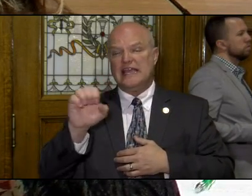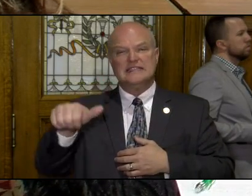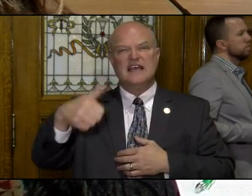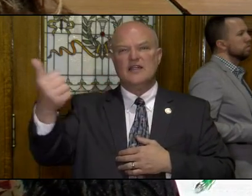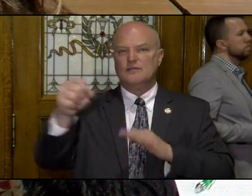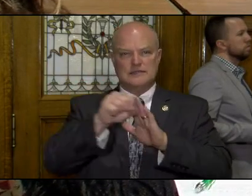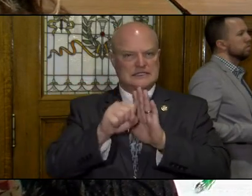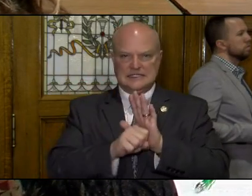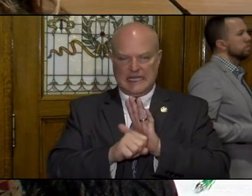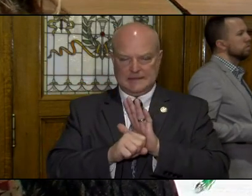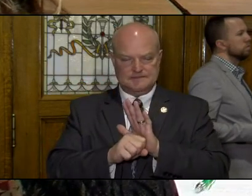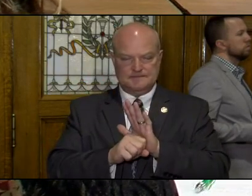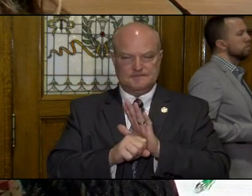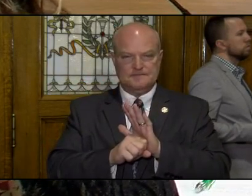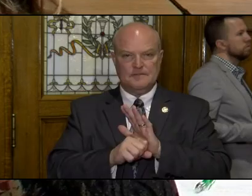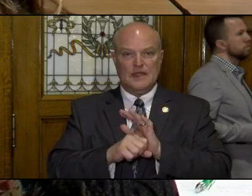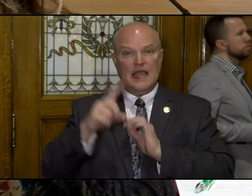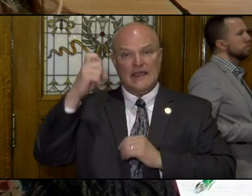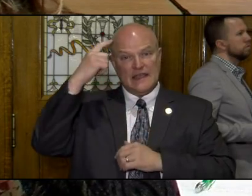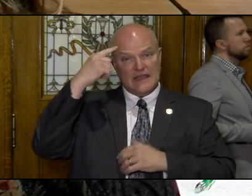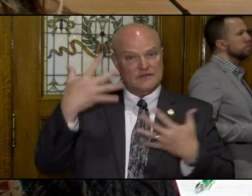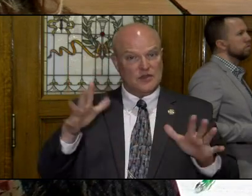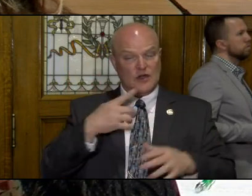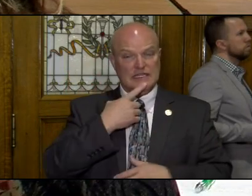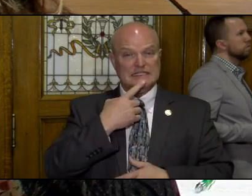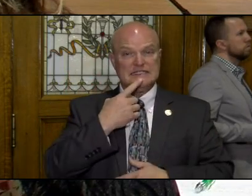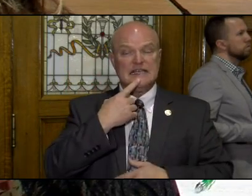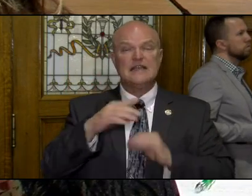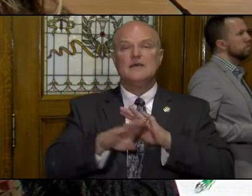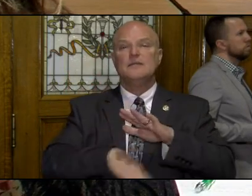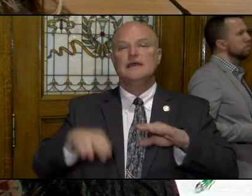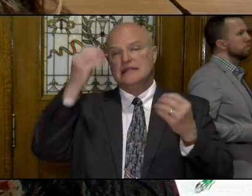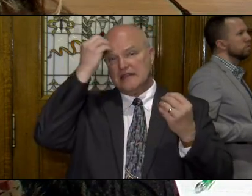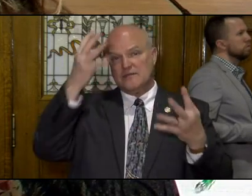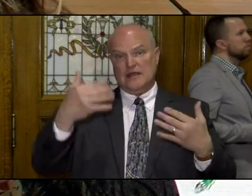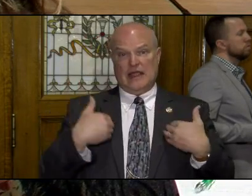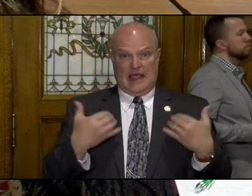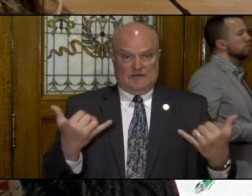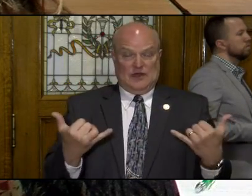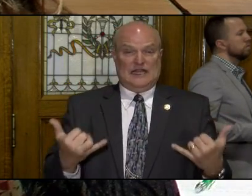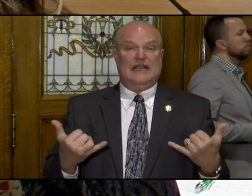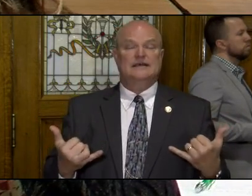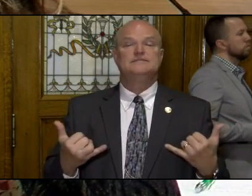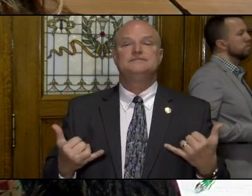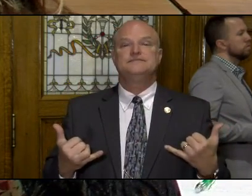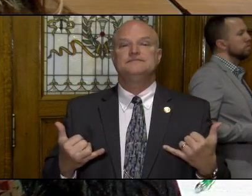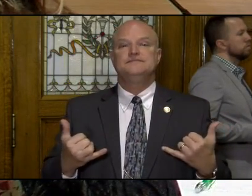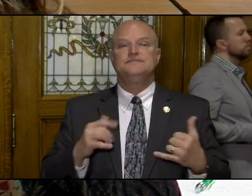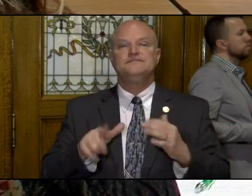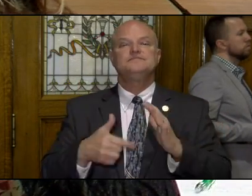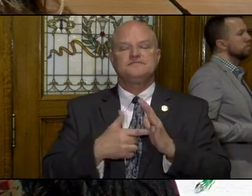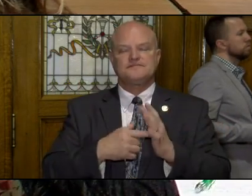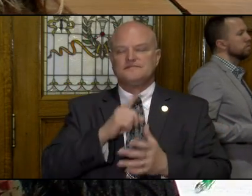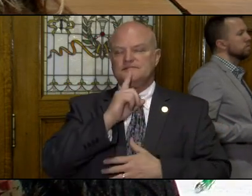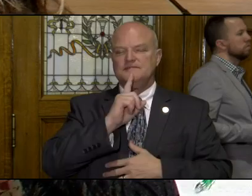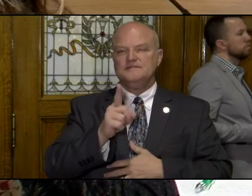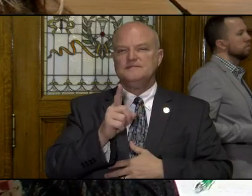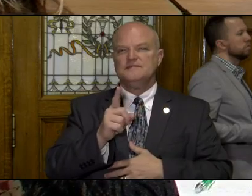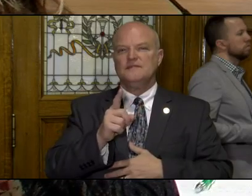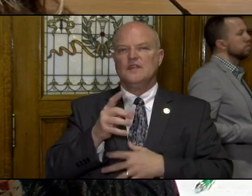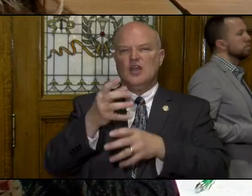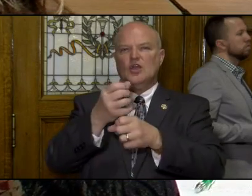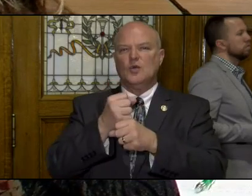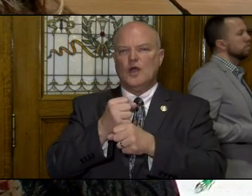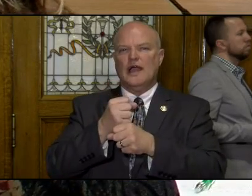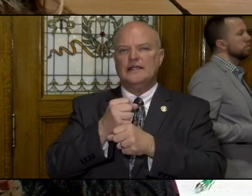elsewhere in the state. As the governor mentioned, based on the information we have at this time, this infection was likely